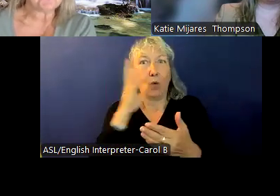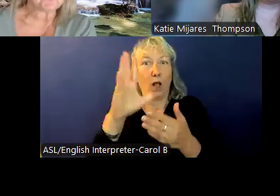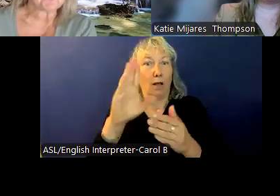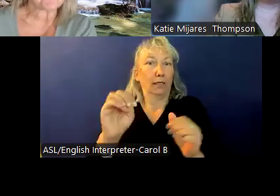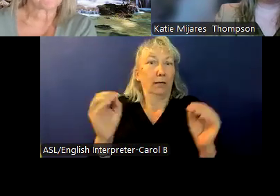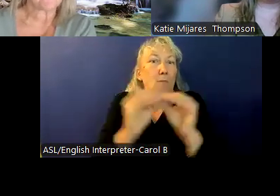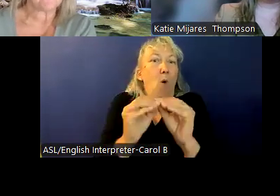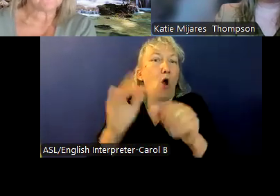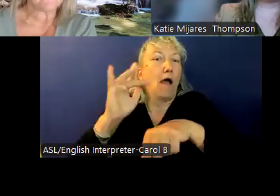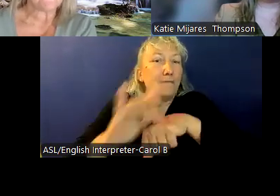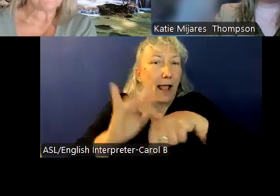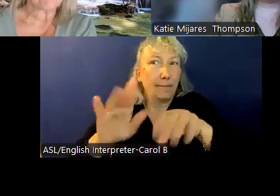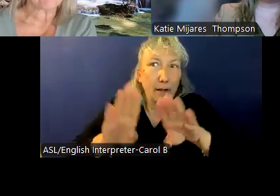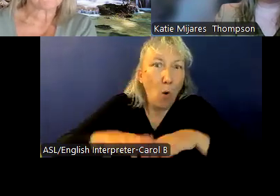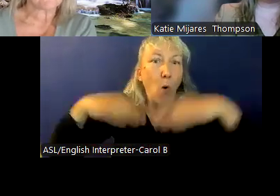opportunity.